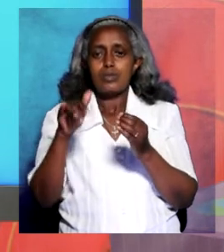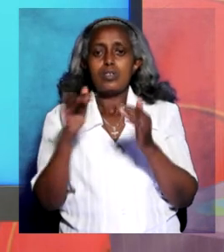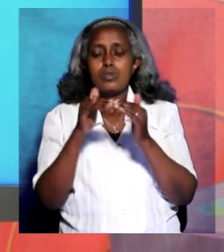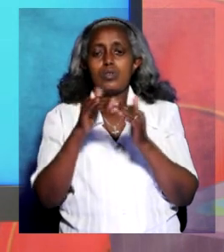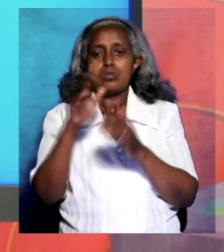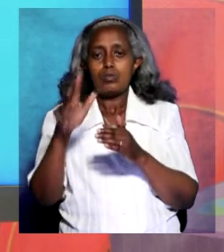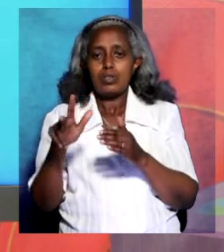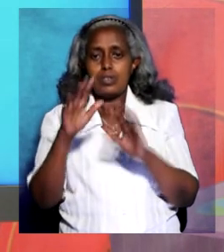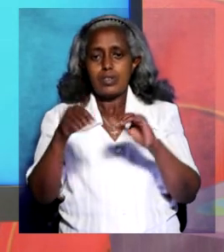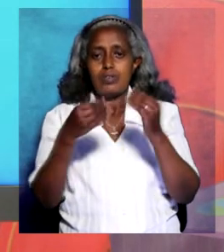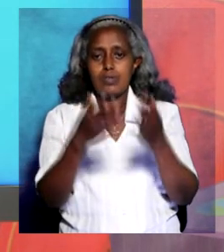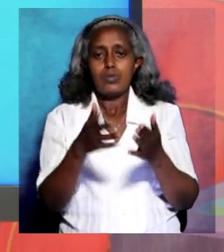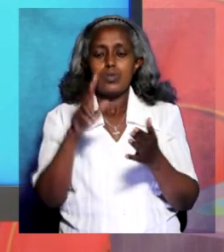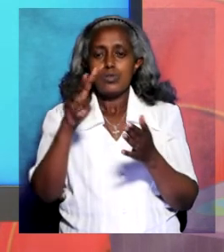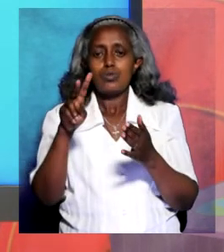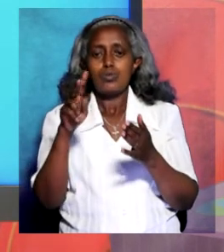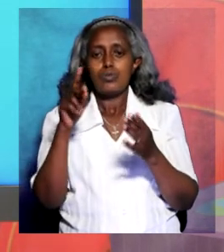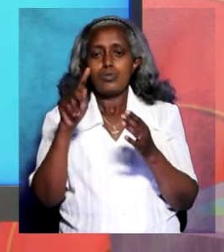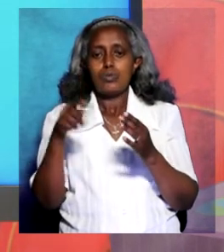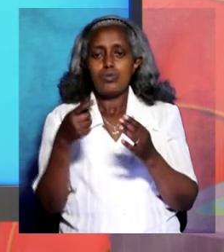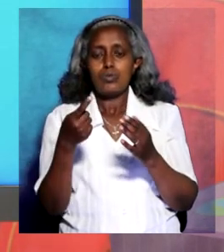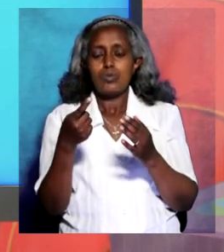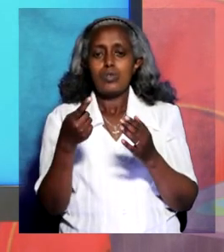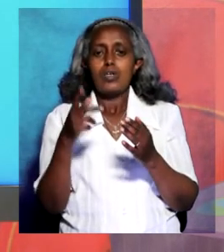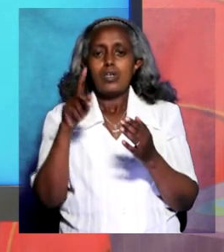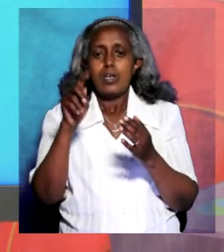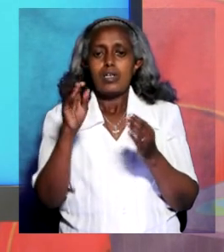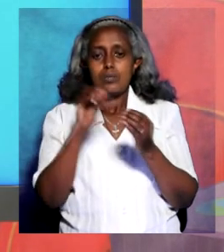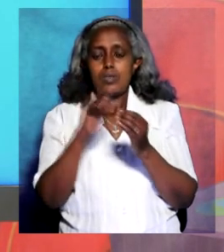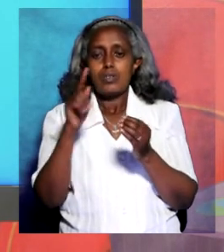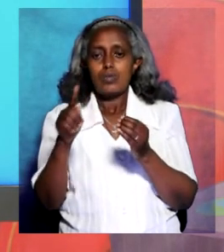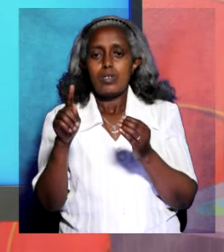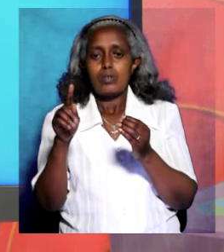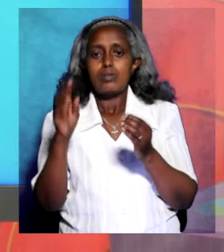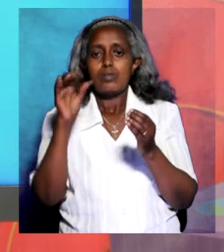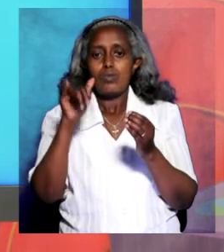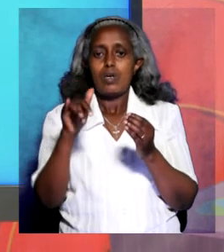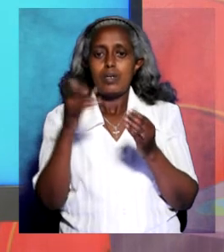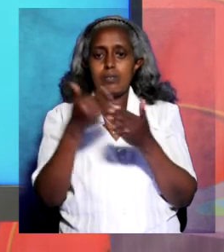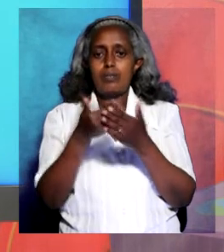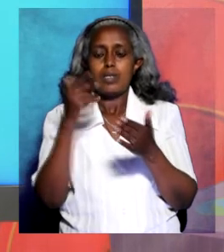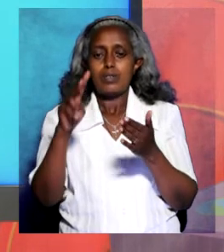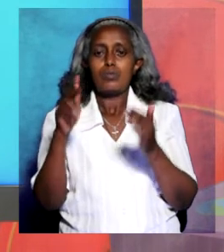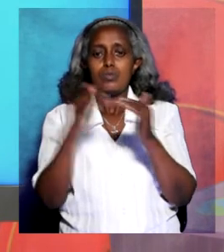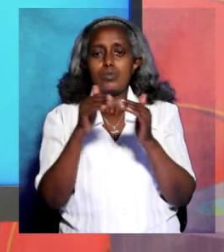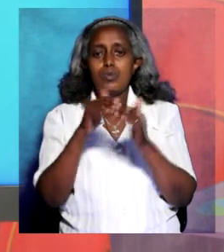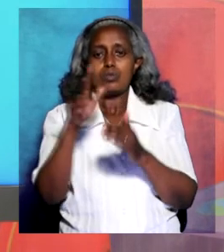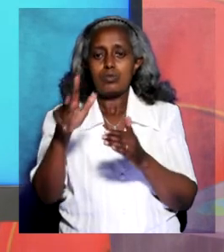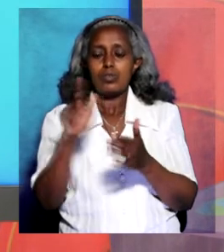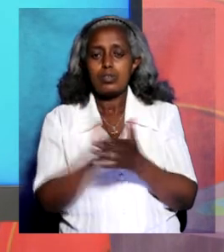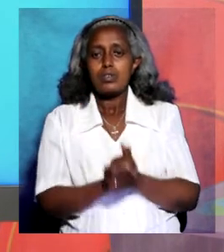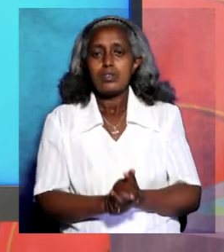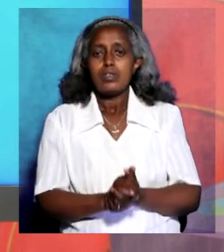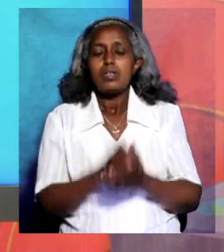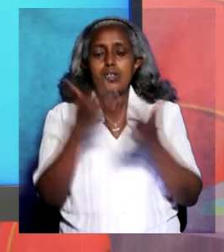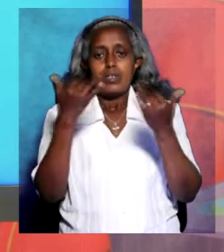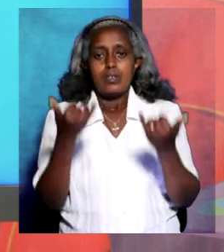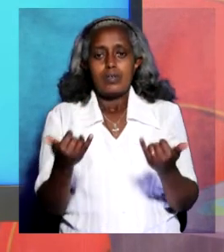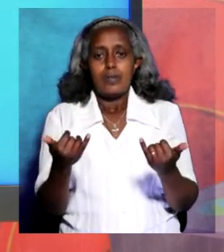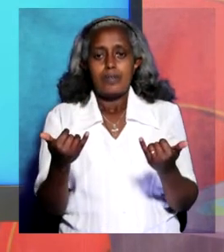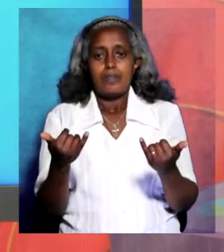3 gives you 2 into x plus 1 plus y minus 2 is equal to 3.